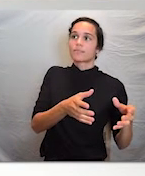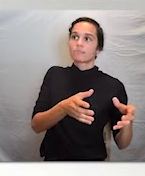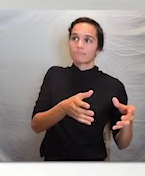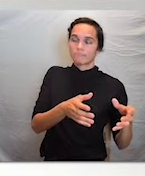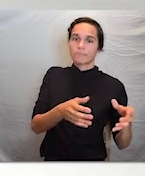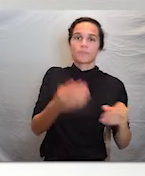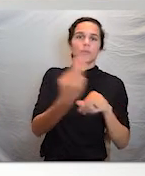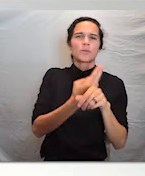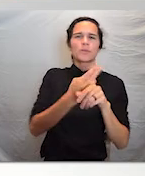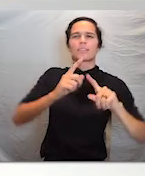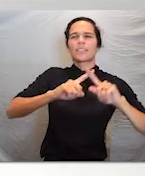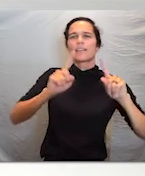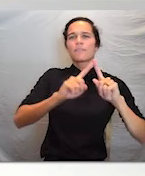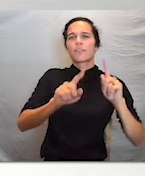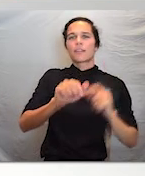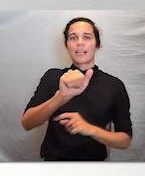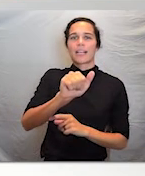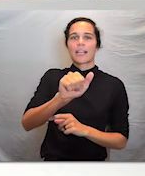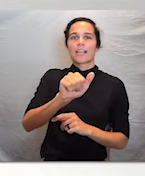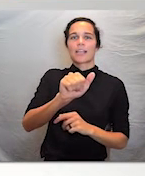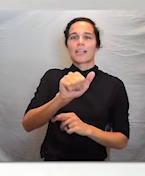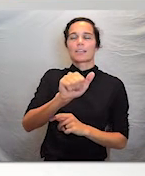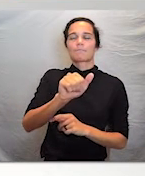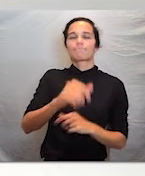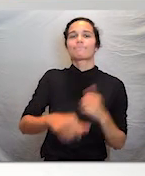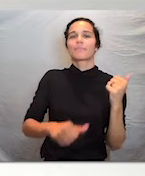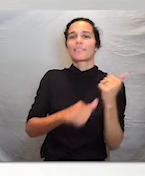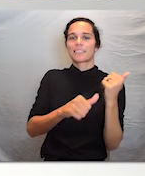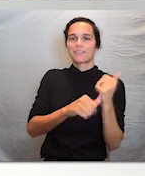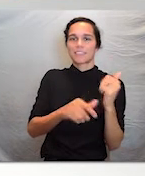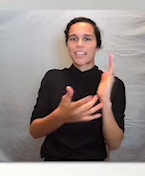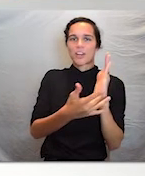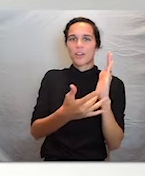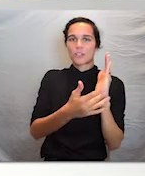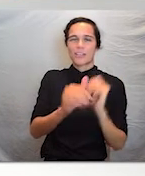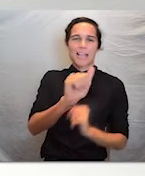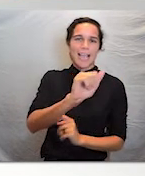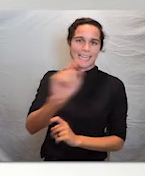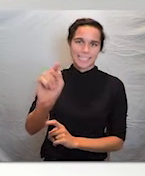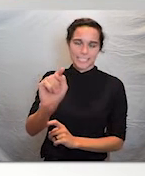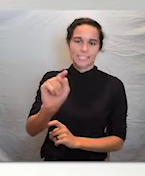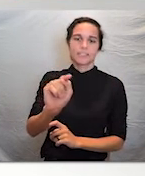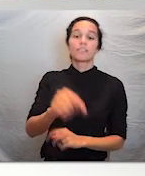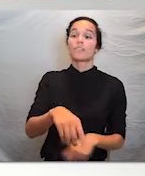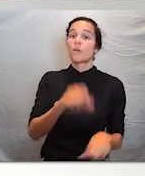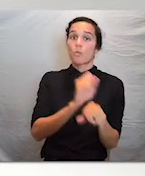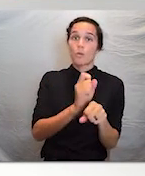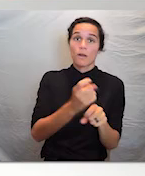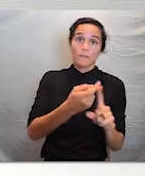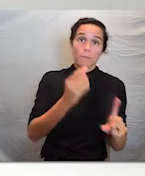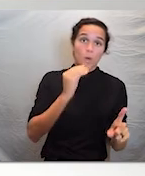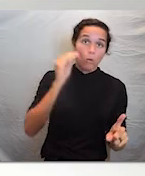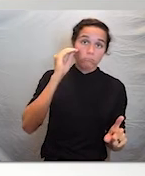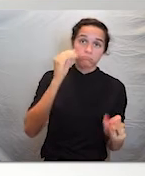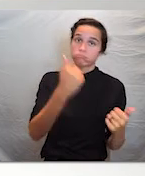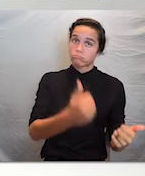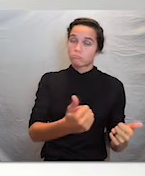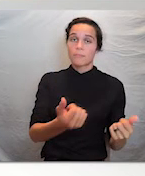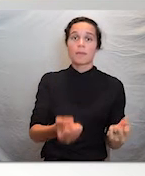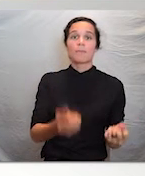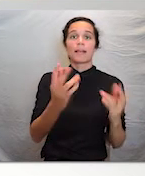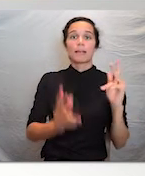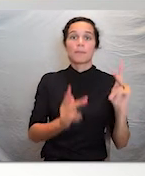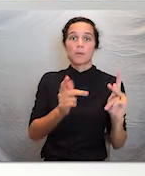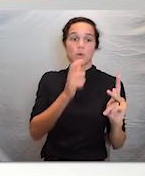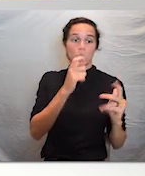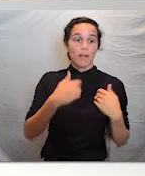assistive technology, to be able to work from home, which is something that a lot of job seekers with disabilities have